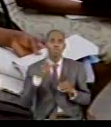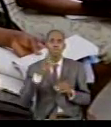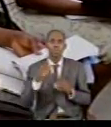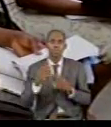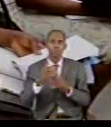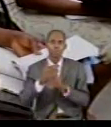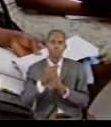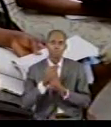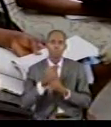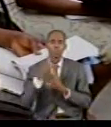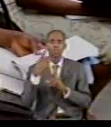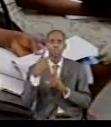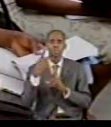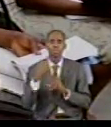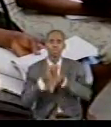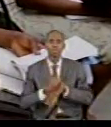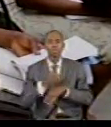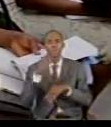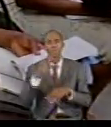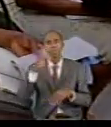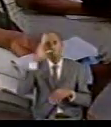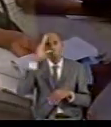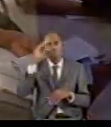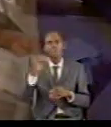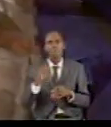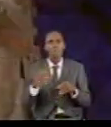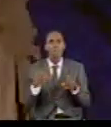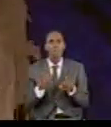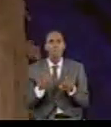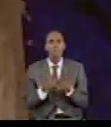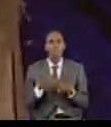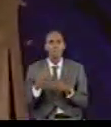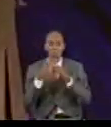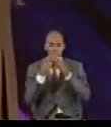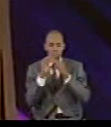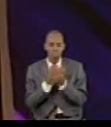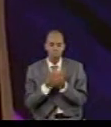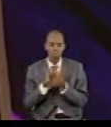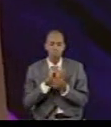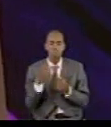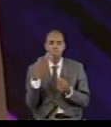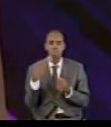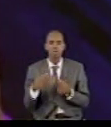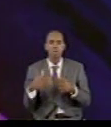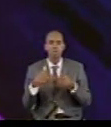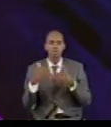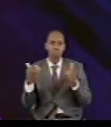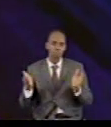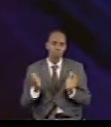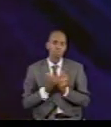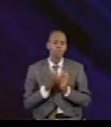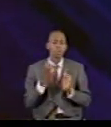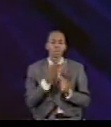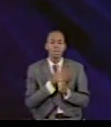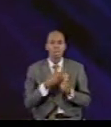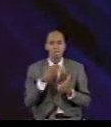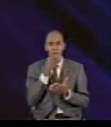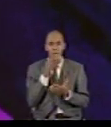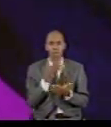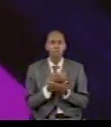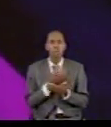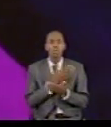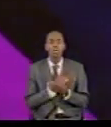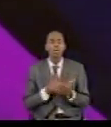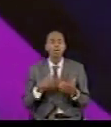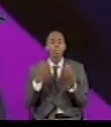the tradition of men as the washing of pots and cups, and many other